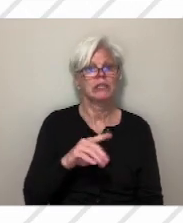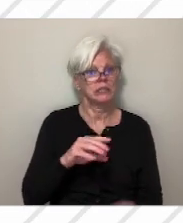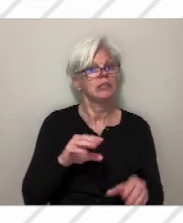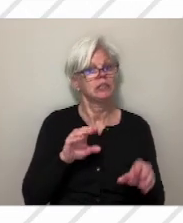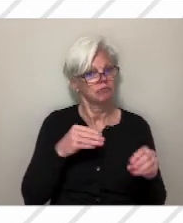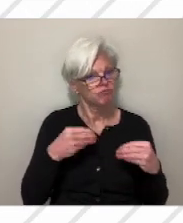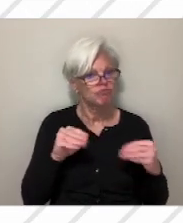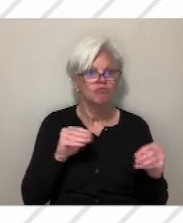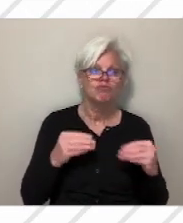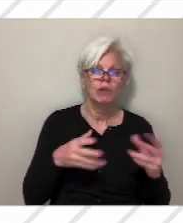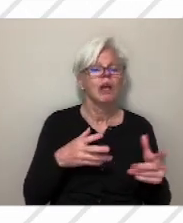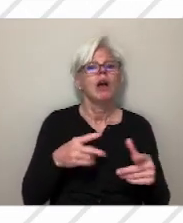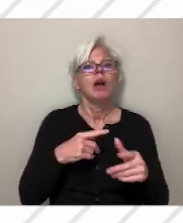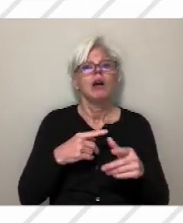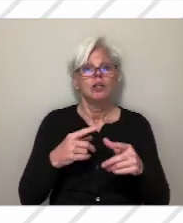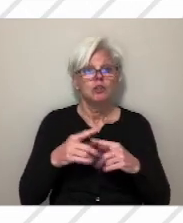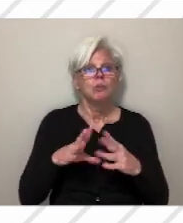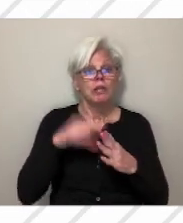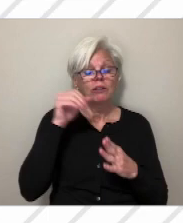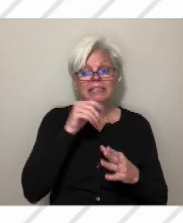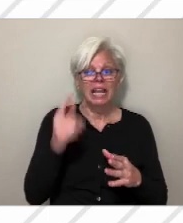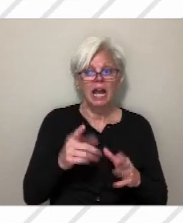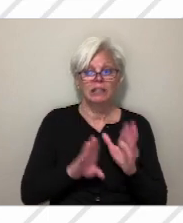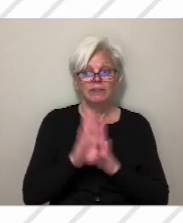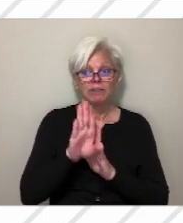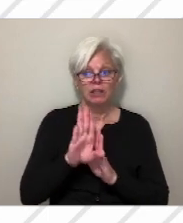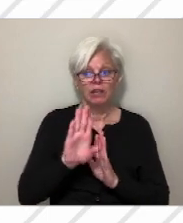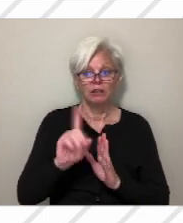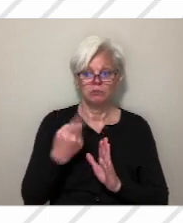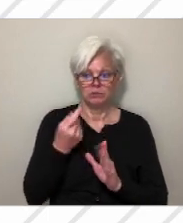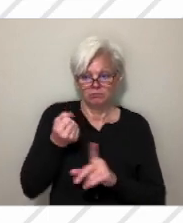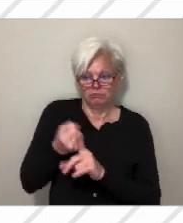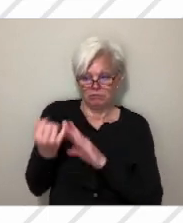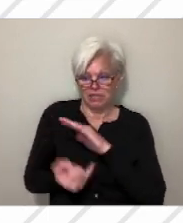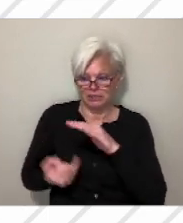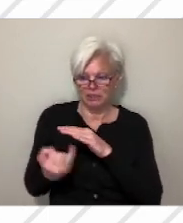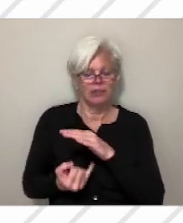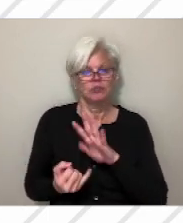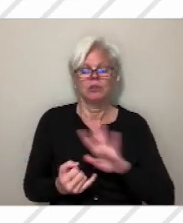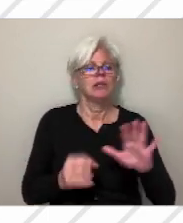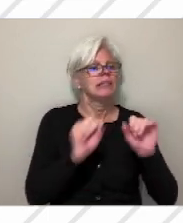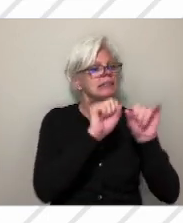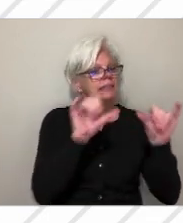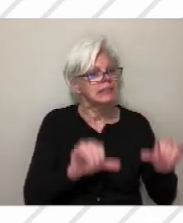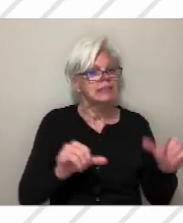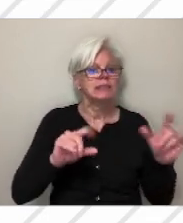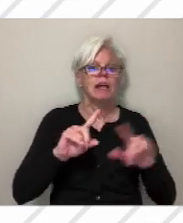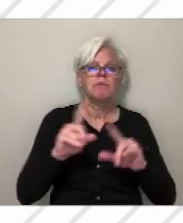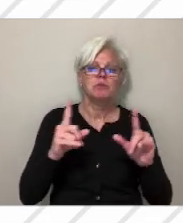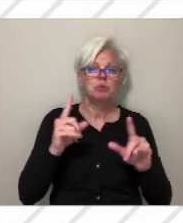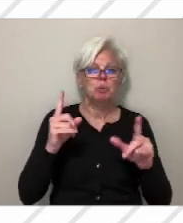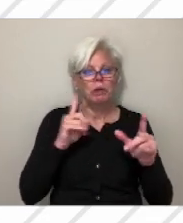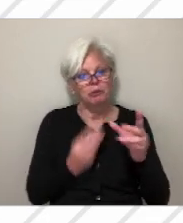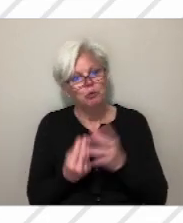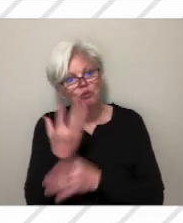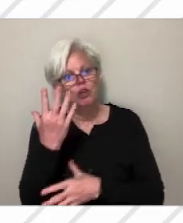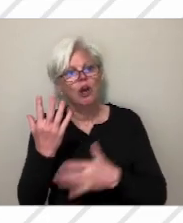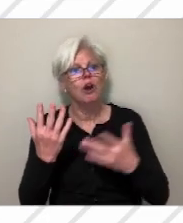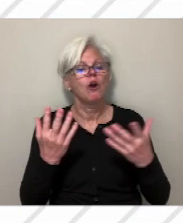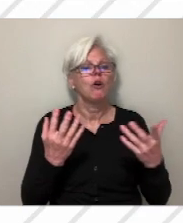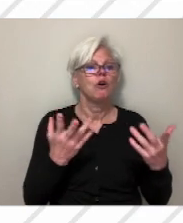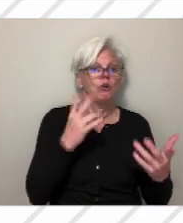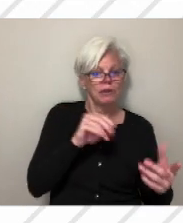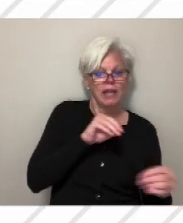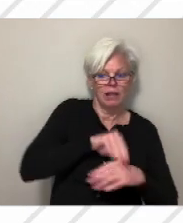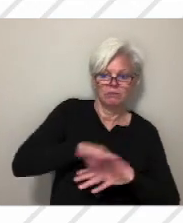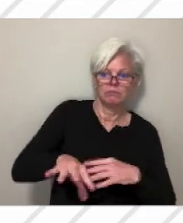that it doesn't develop in isolation, that the systems and the environment in which it grows contributes to the development of that